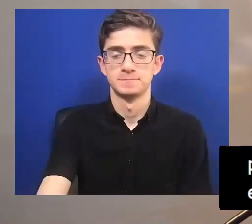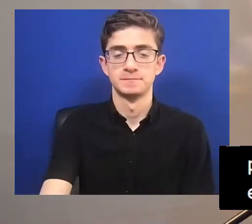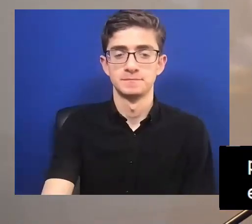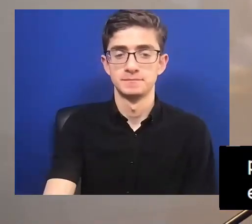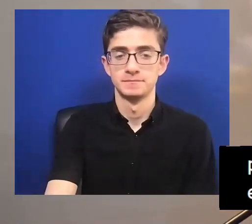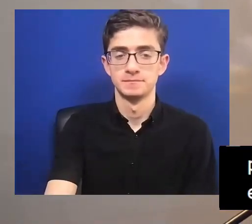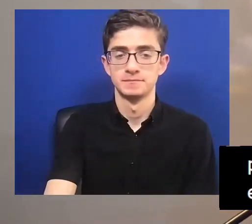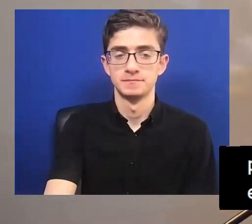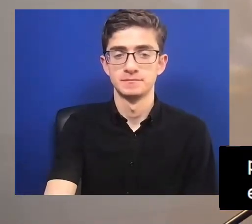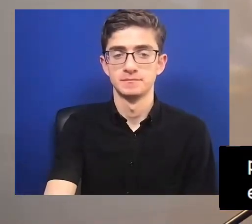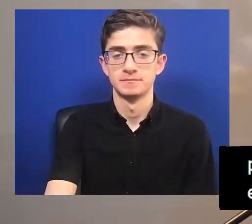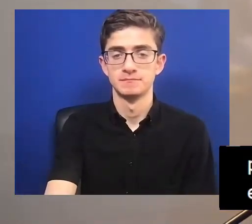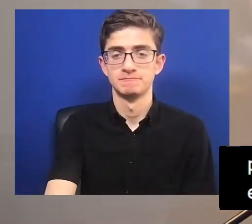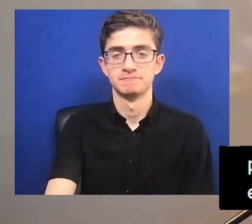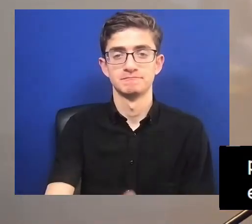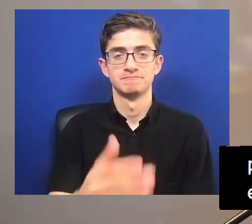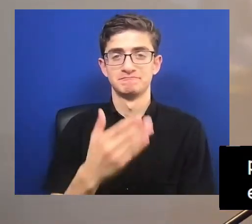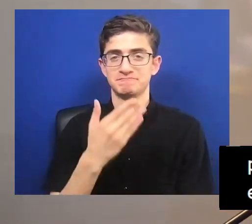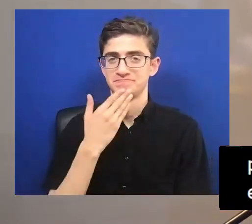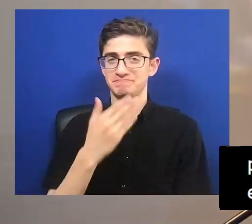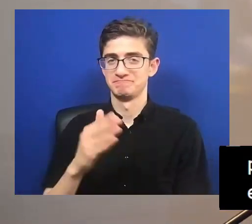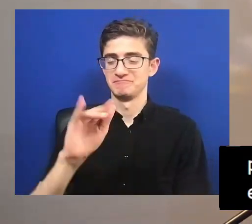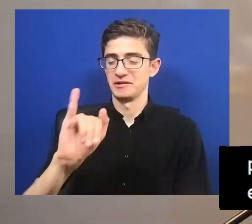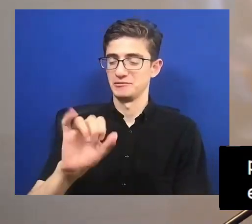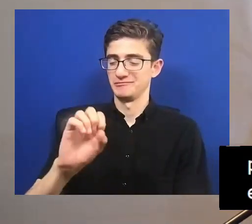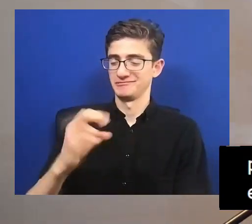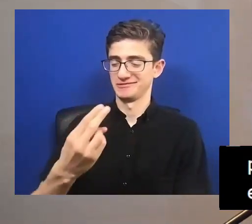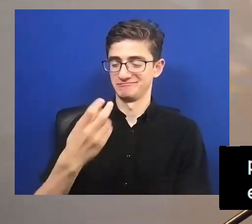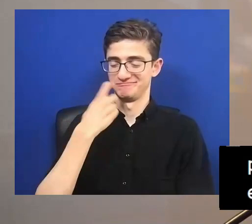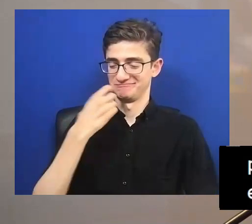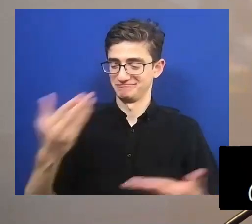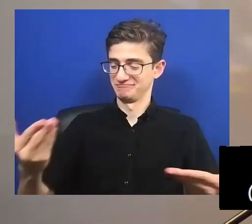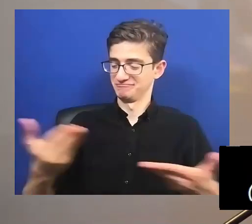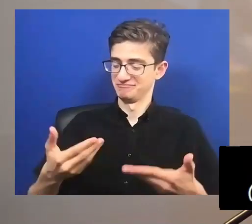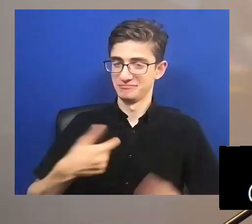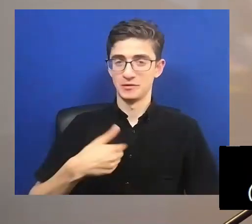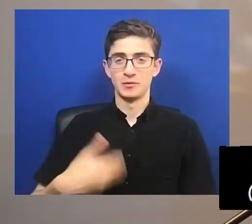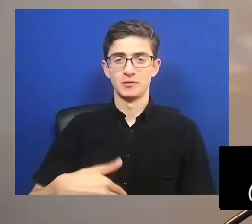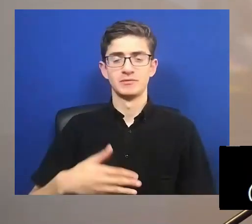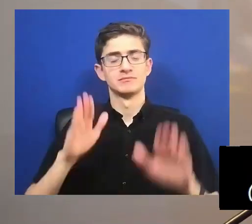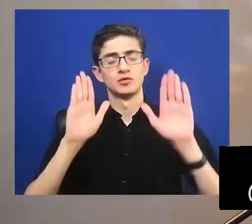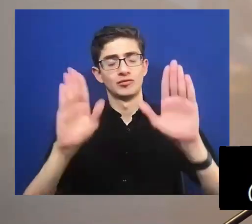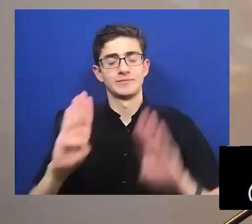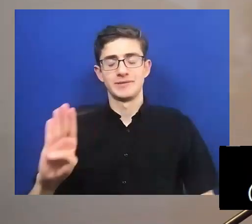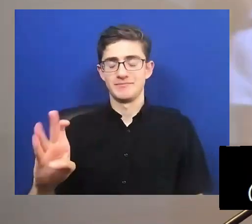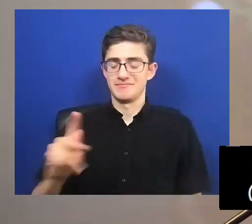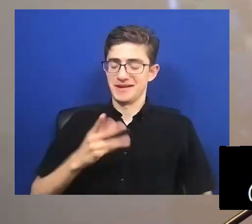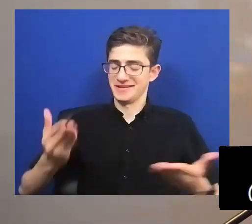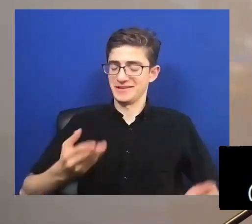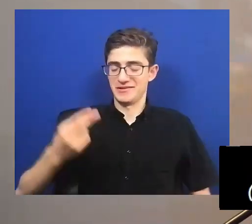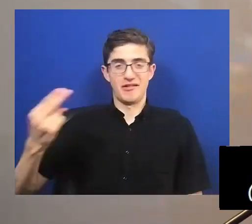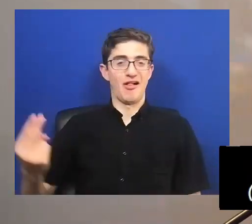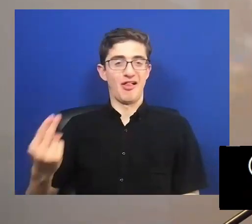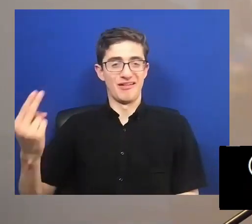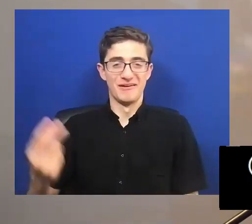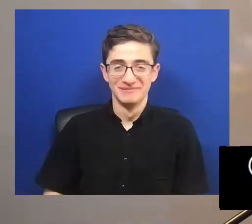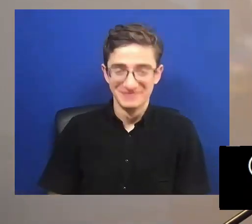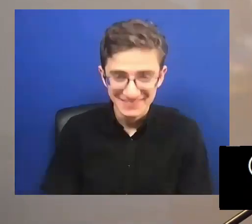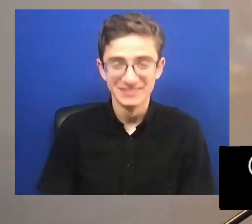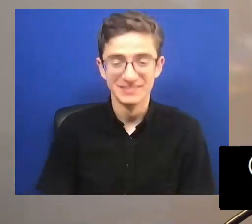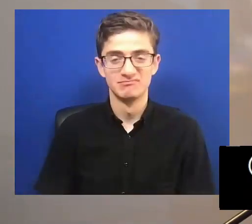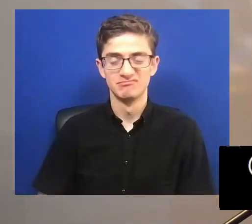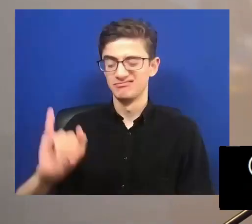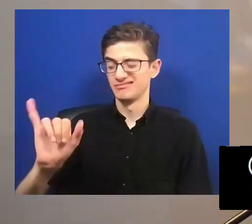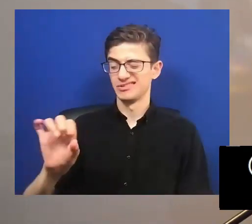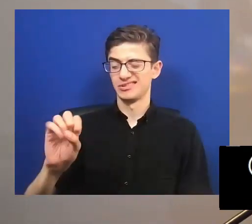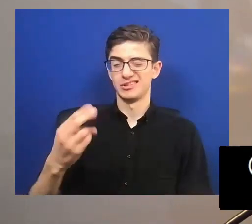So thank you, Josh, for that introduction. And it's great to be back here in Harlem. As Josh mentioned, I worked in